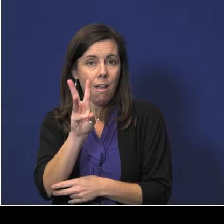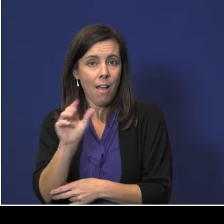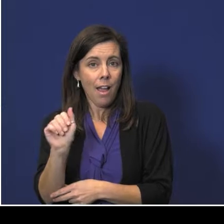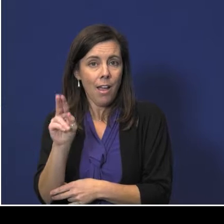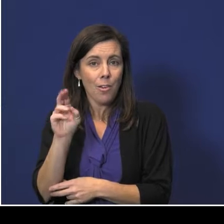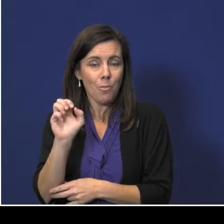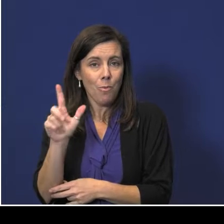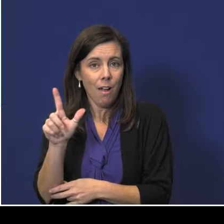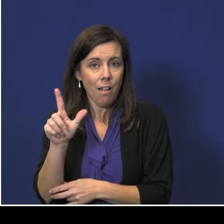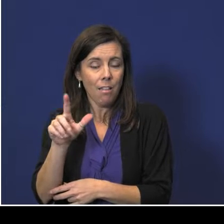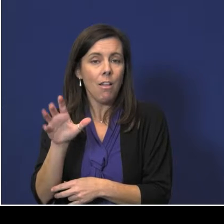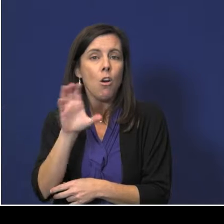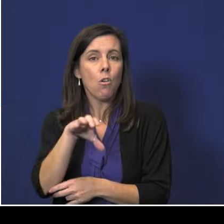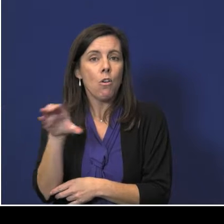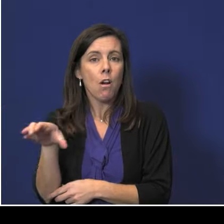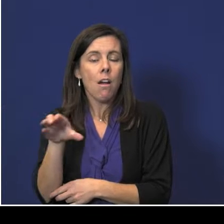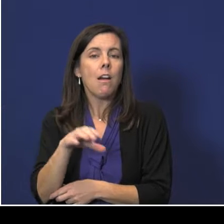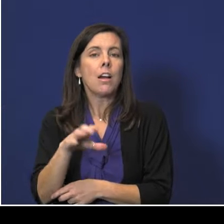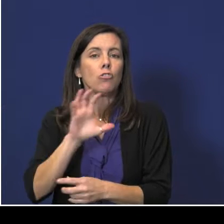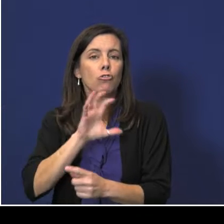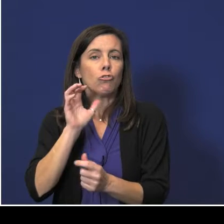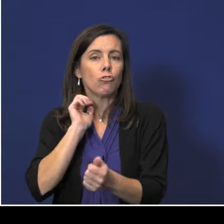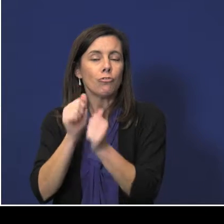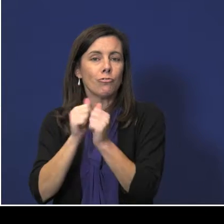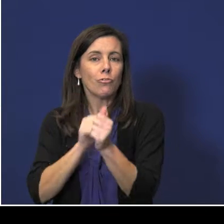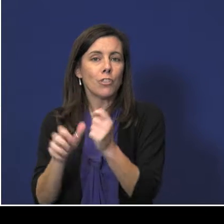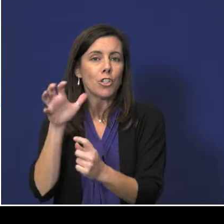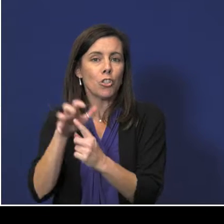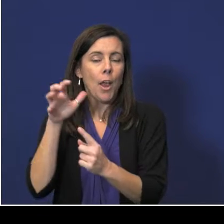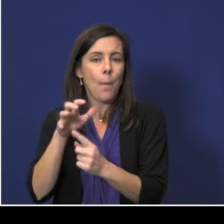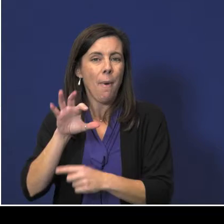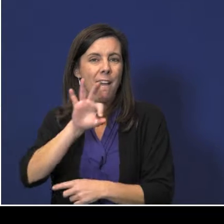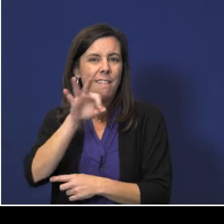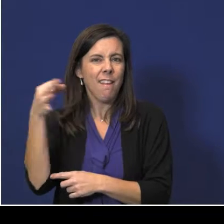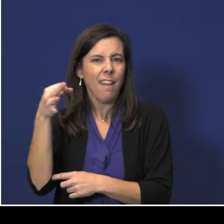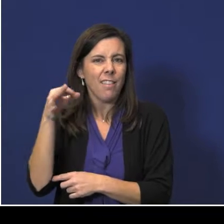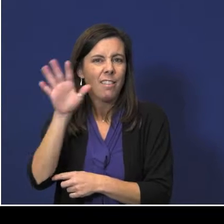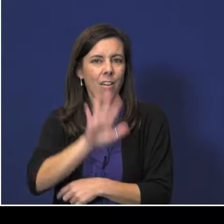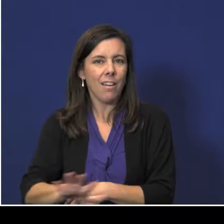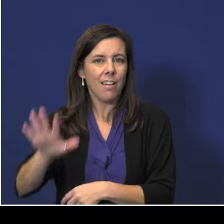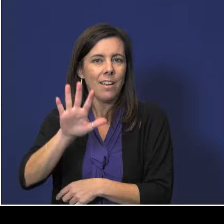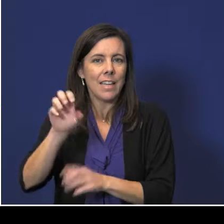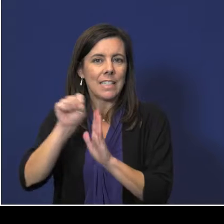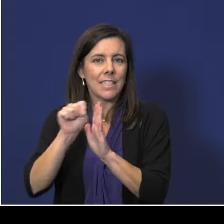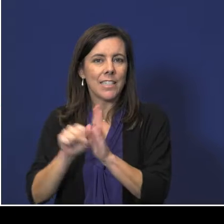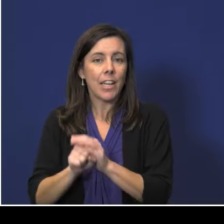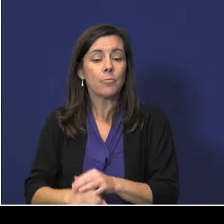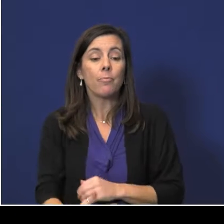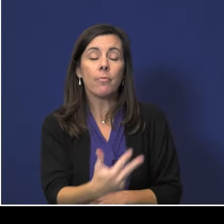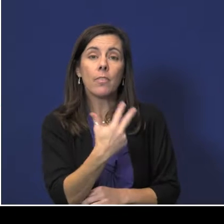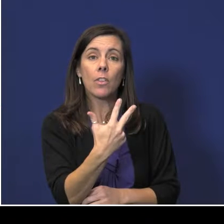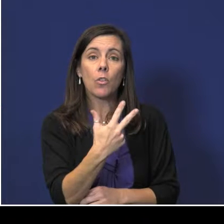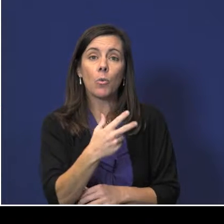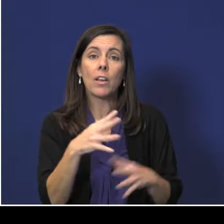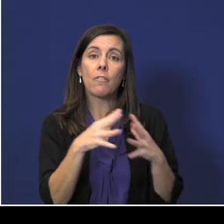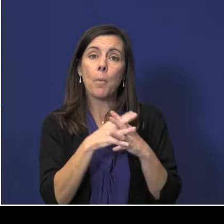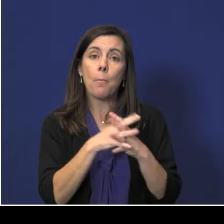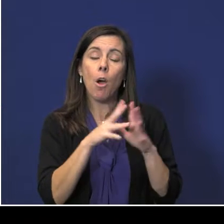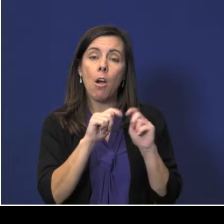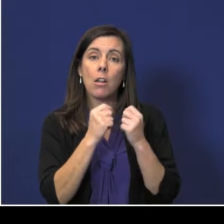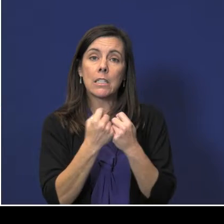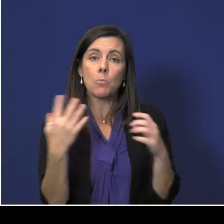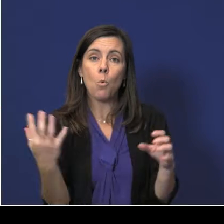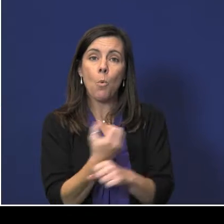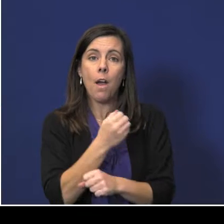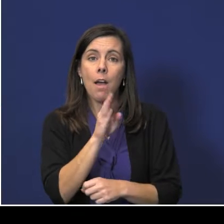State Championship, taking 9th place overall. 3 CFISD football teams won their